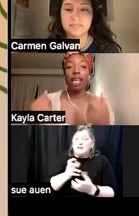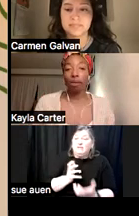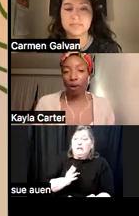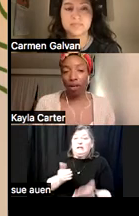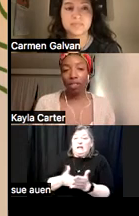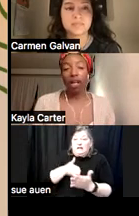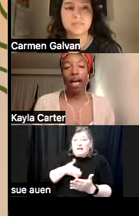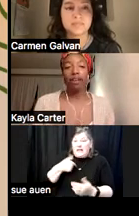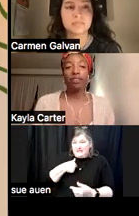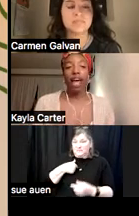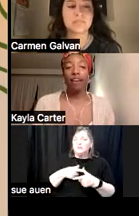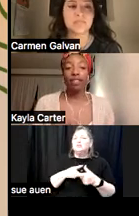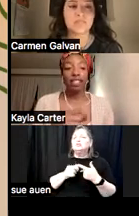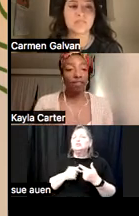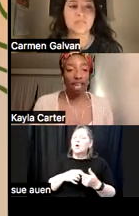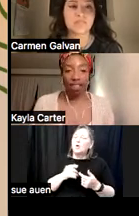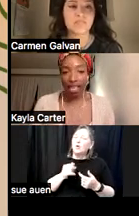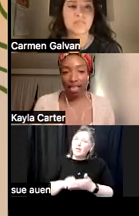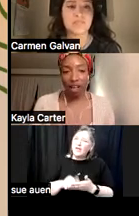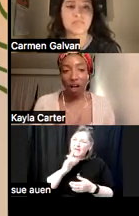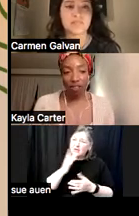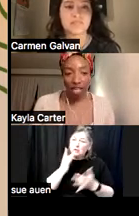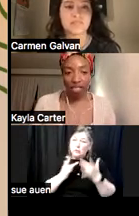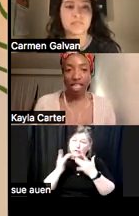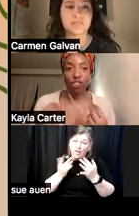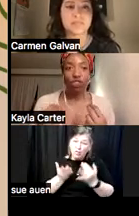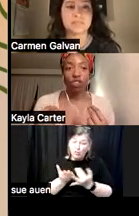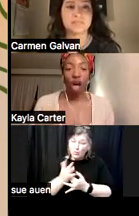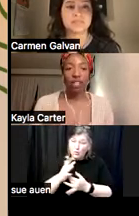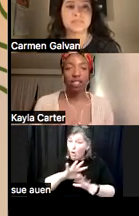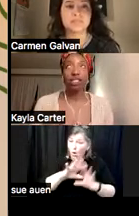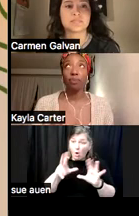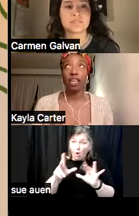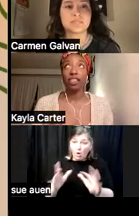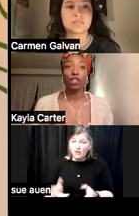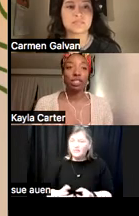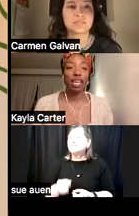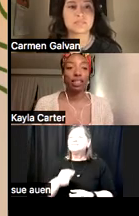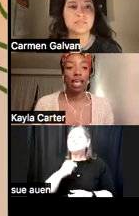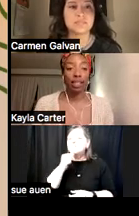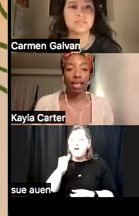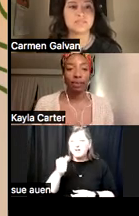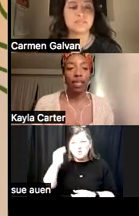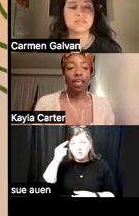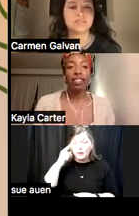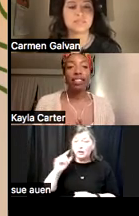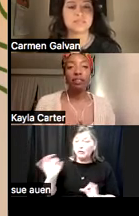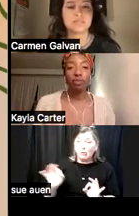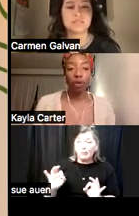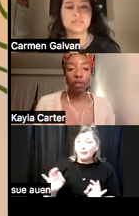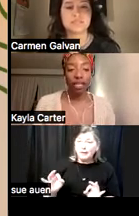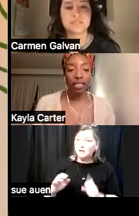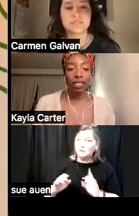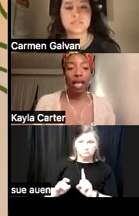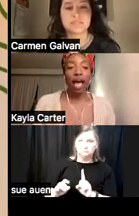the labor of having to navigate this, all of this, is not something that should be taken lightly. It's a level